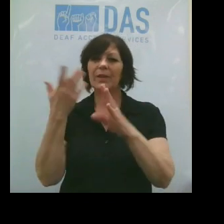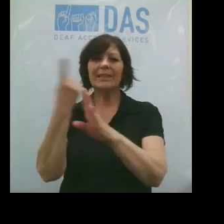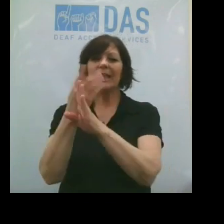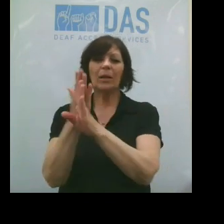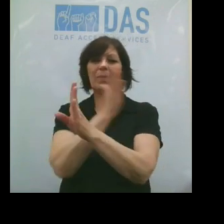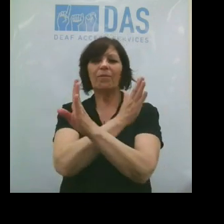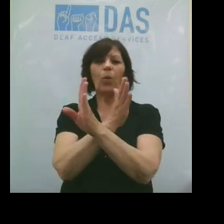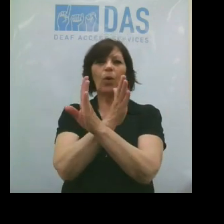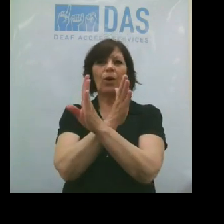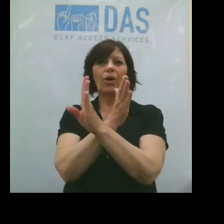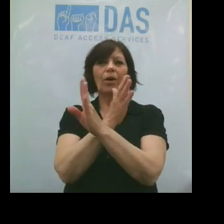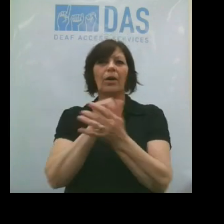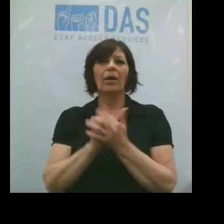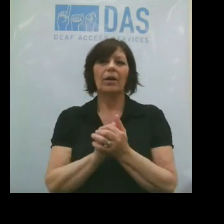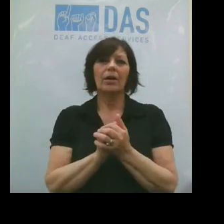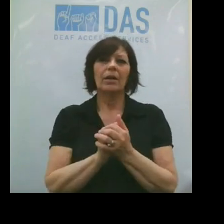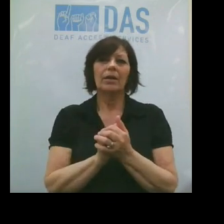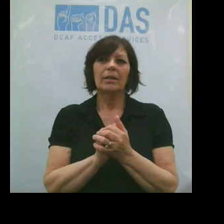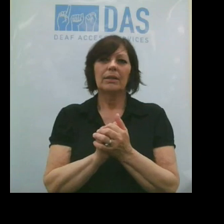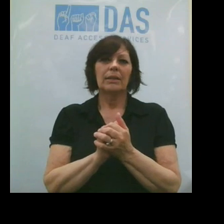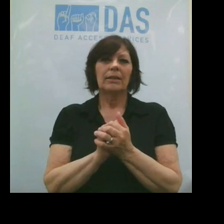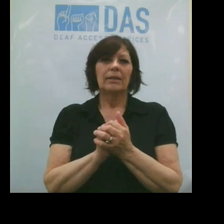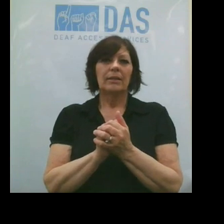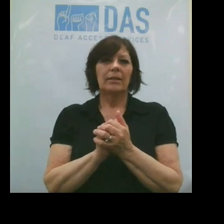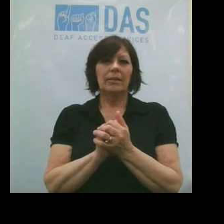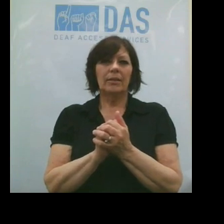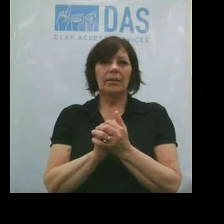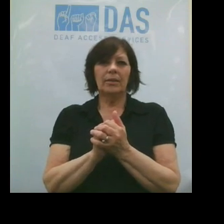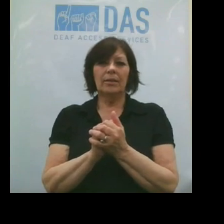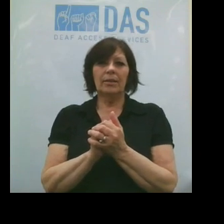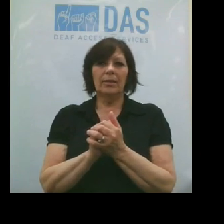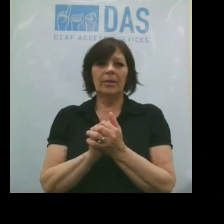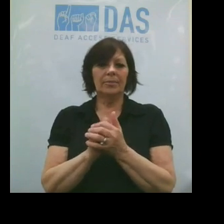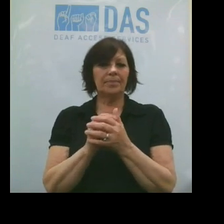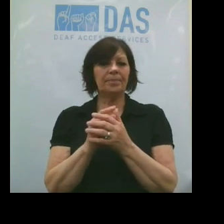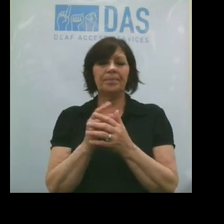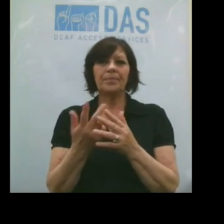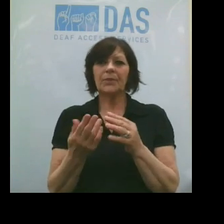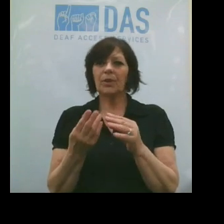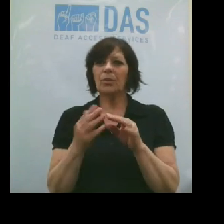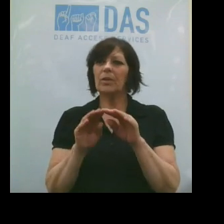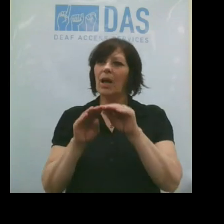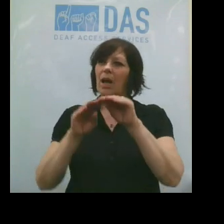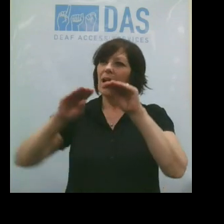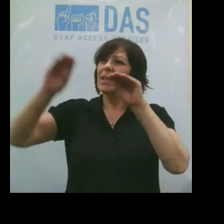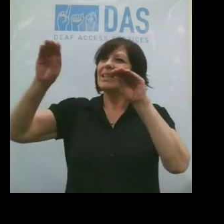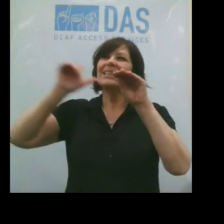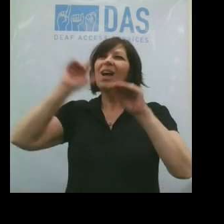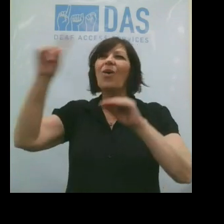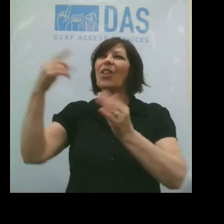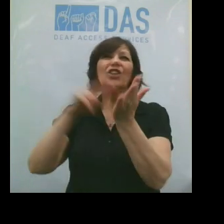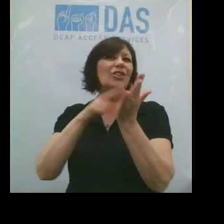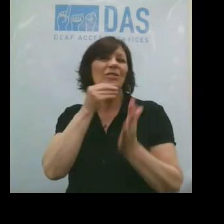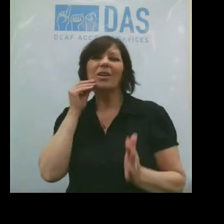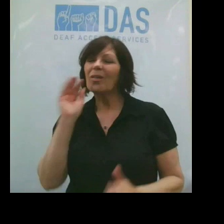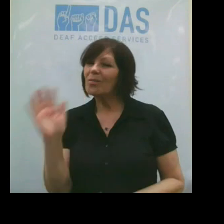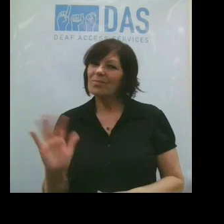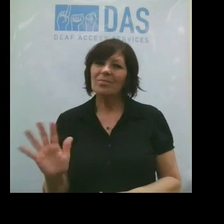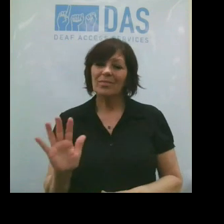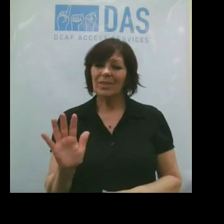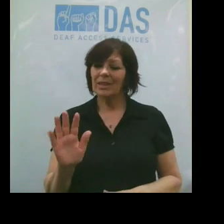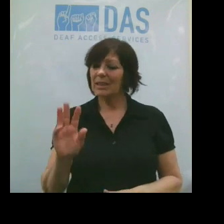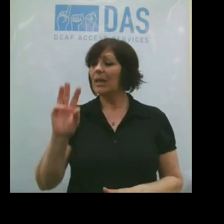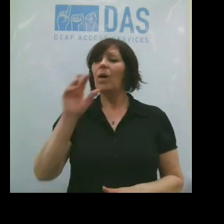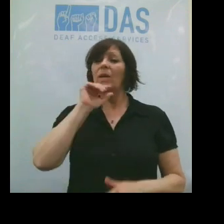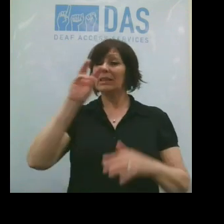and I know it was 20 the day before that. So the growth is not just nursing home patients. It's not, I mean, if it was the 65